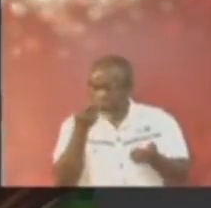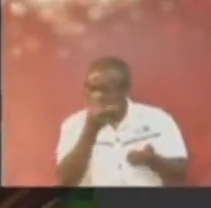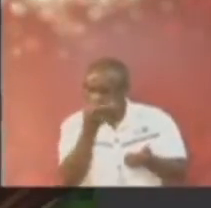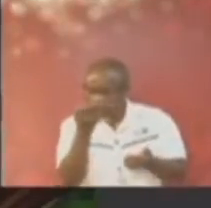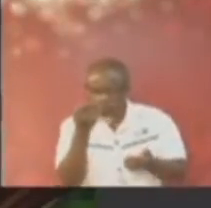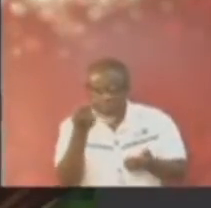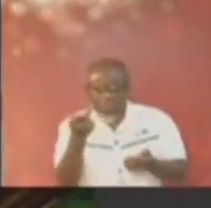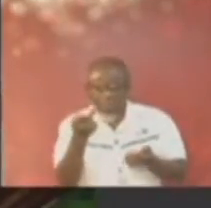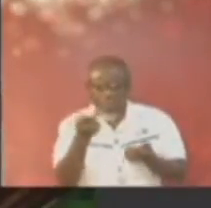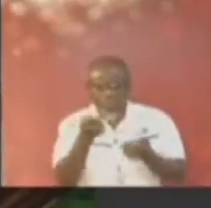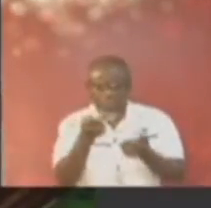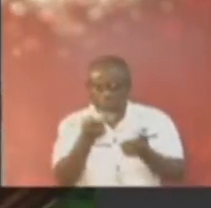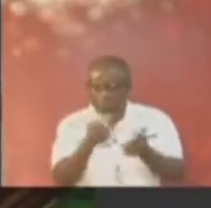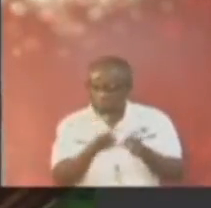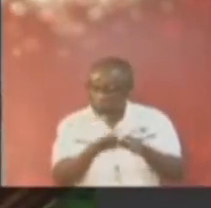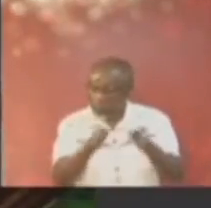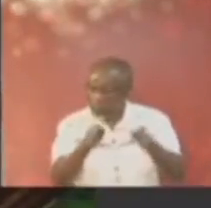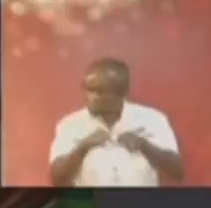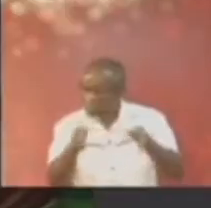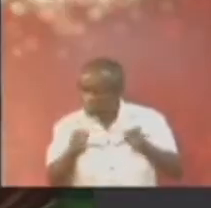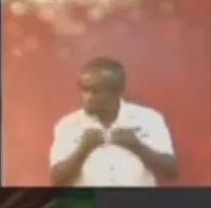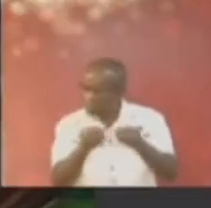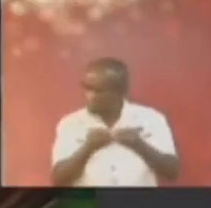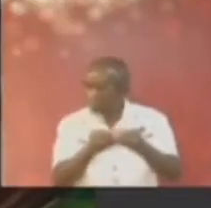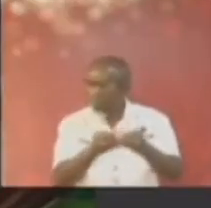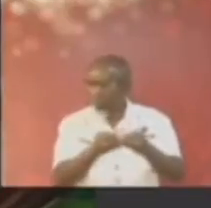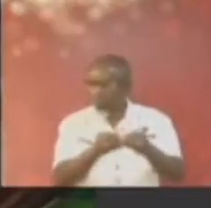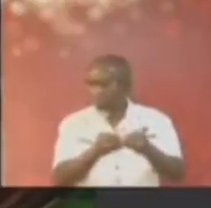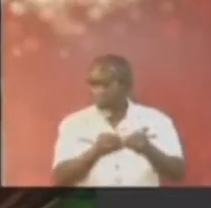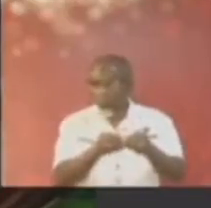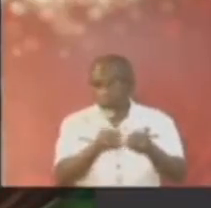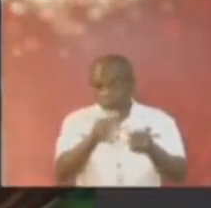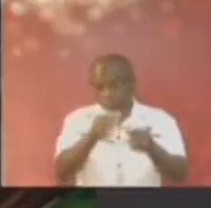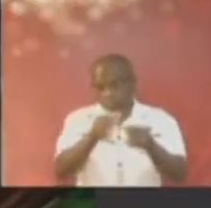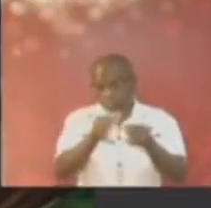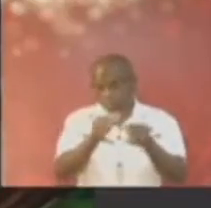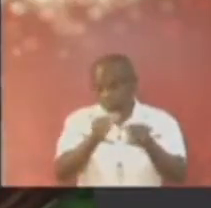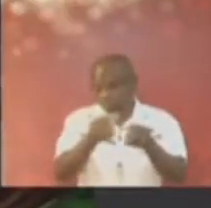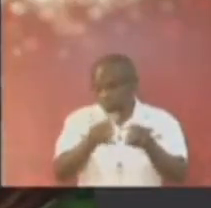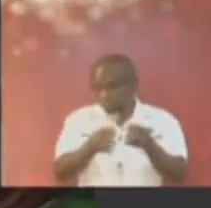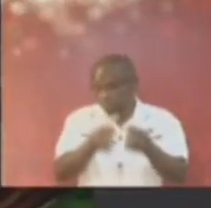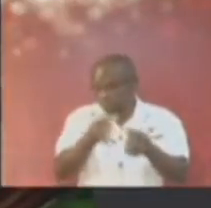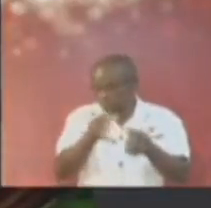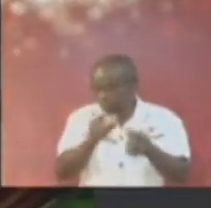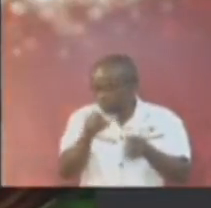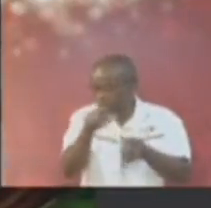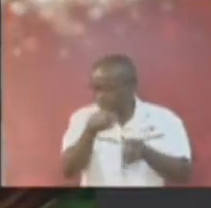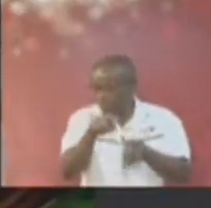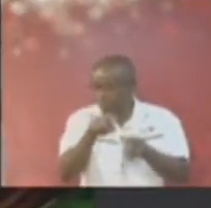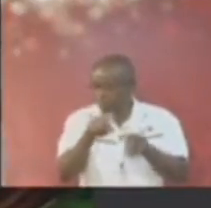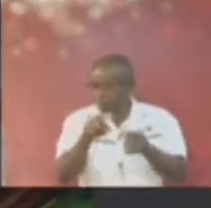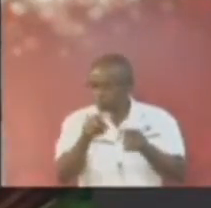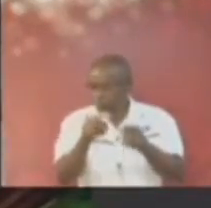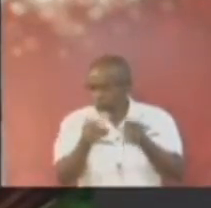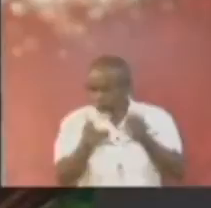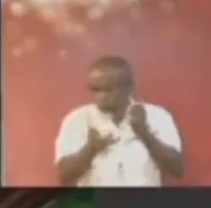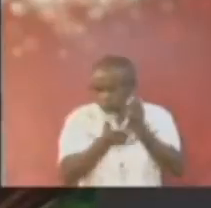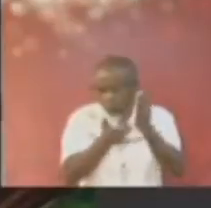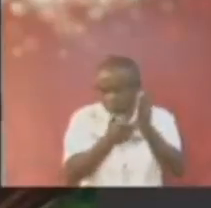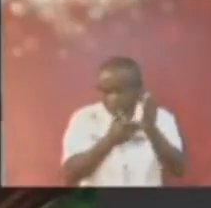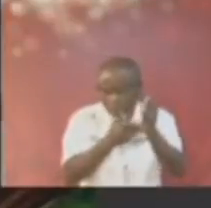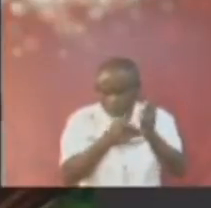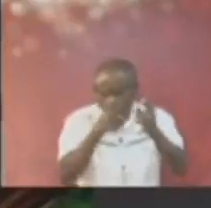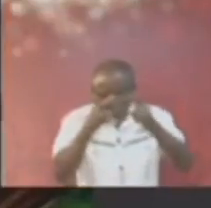of restrictions and increased movement. So has your contact tracing exercises at the Ministry of Health detected as